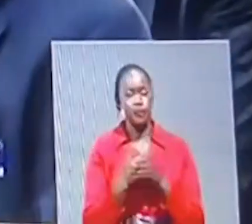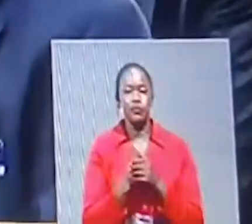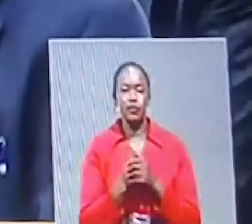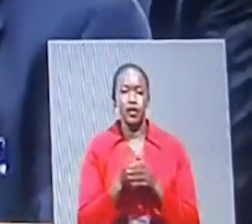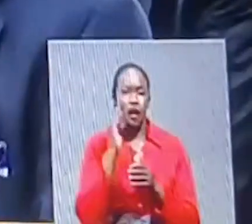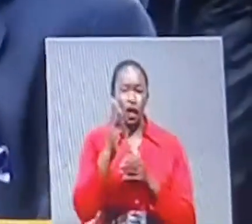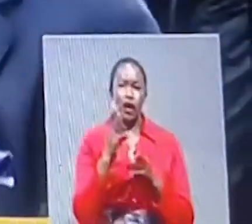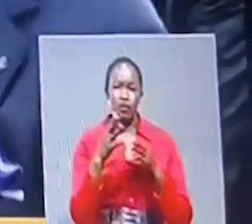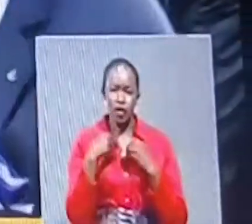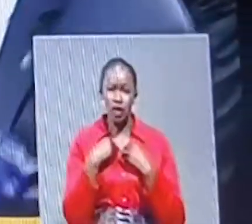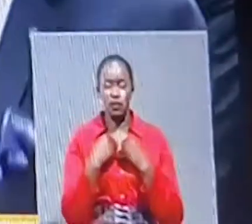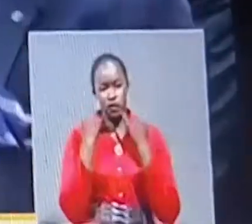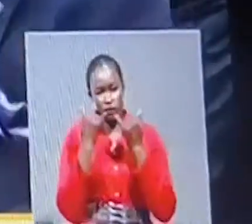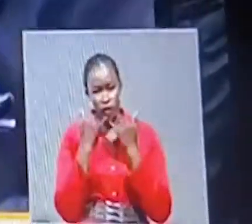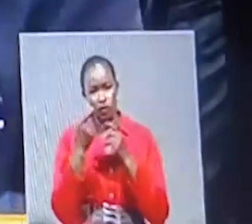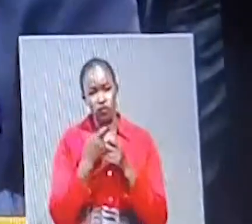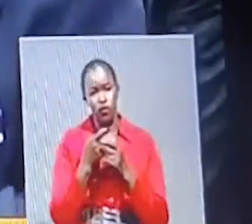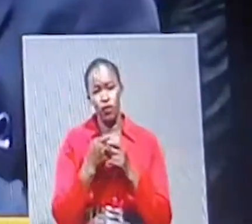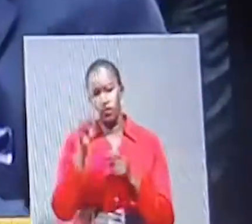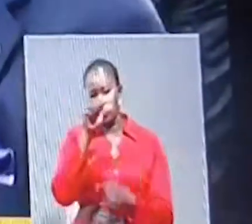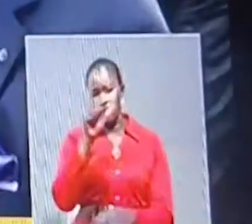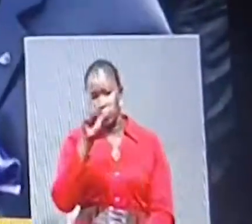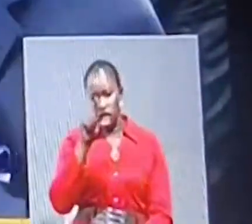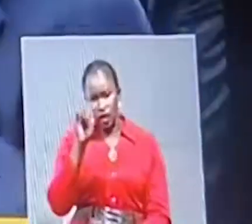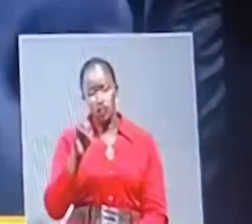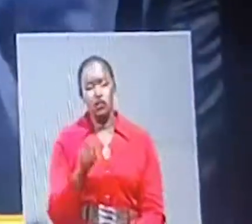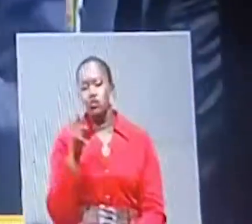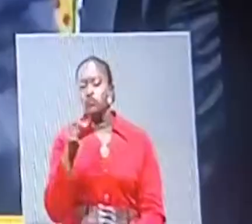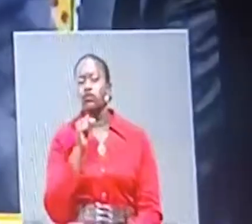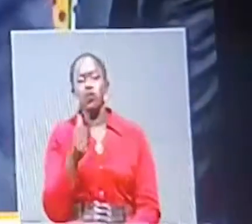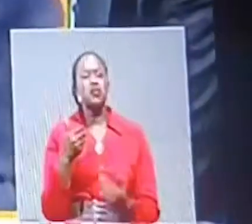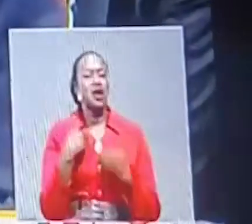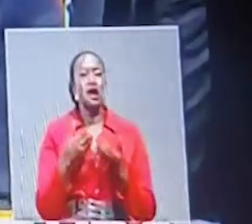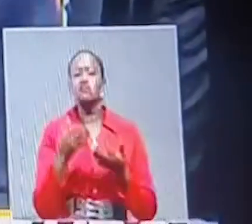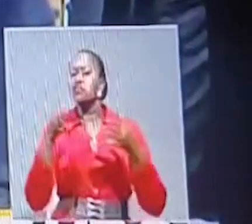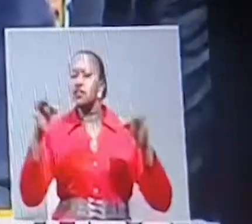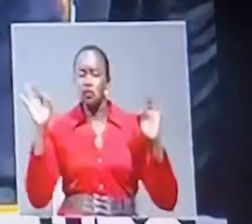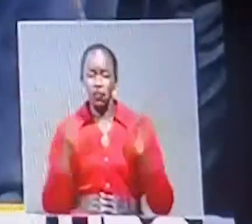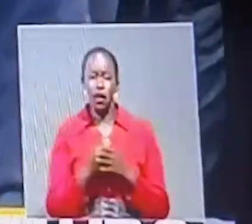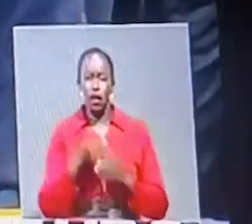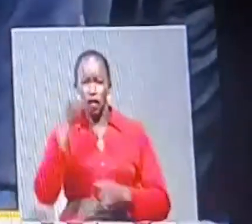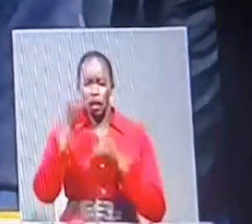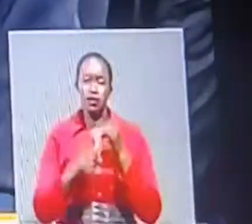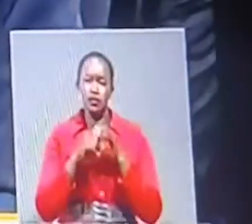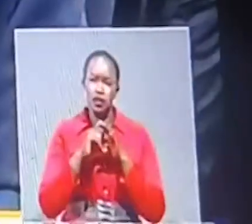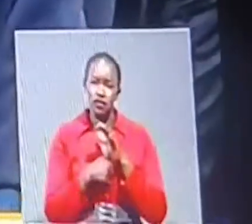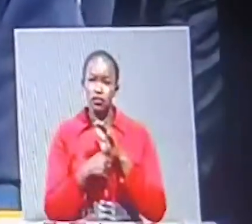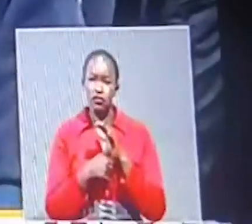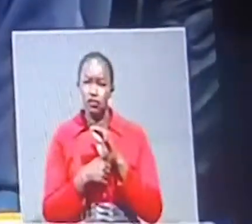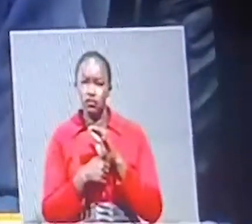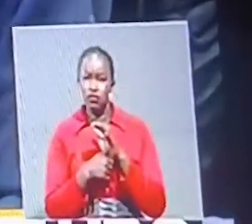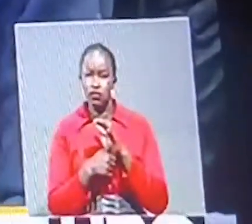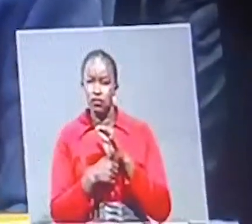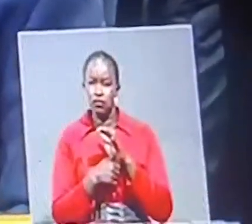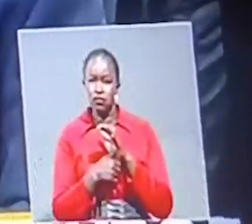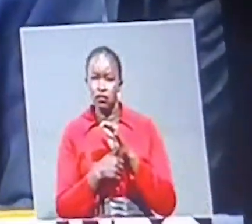information from Honourable Sasaga. No, but Honourable, you don't have that so much luxury. Okay, the last one I want to take, but he's conclude on